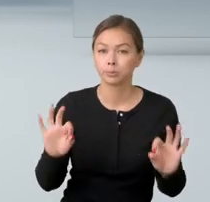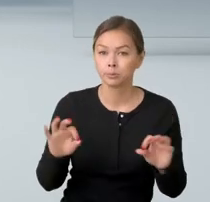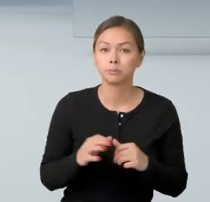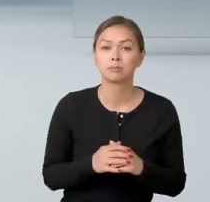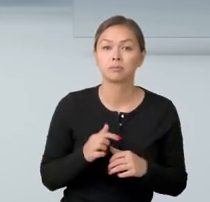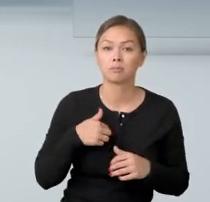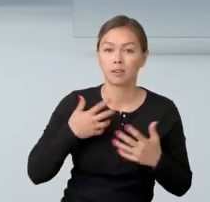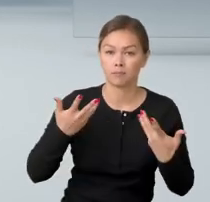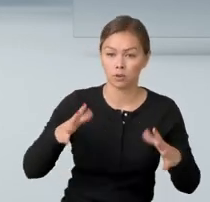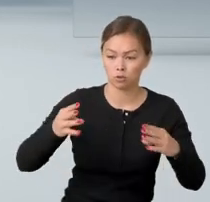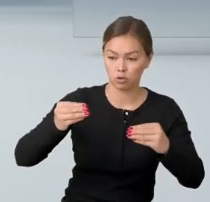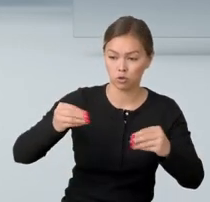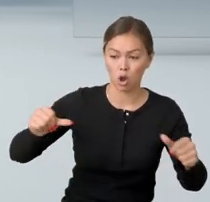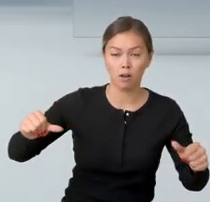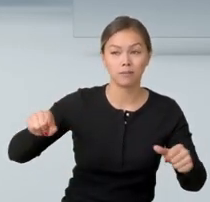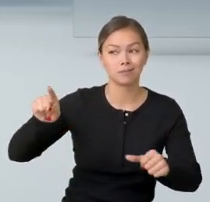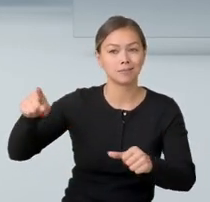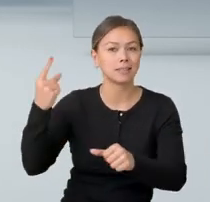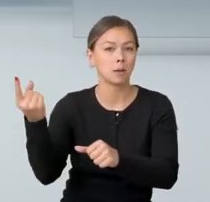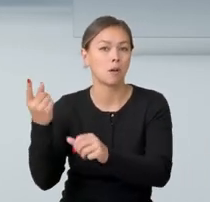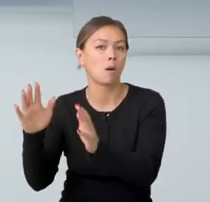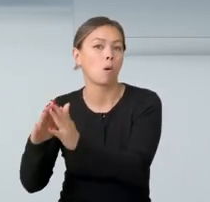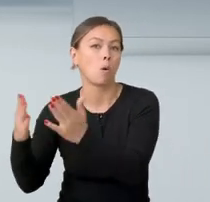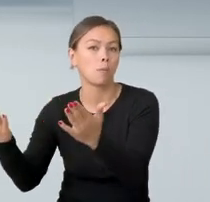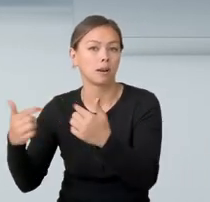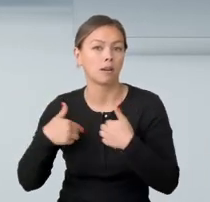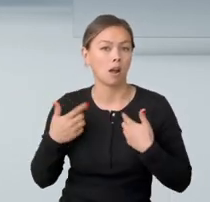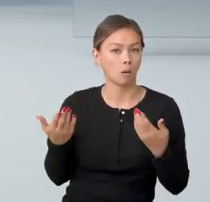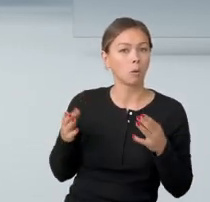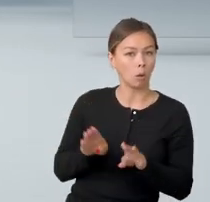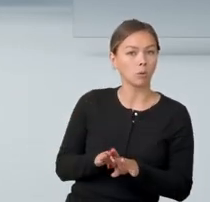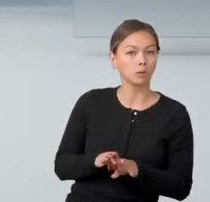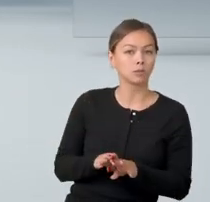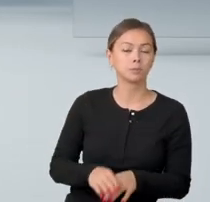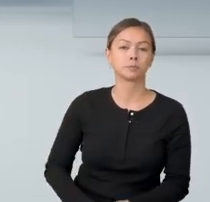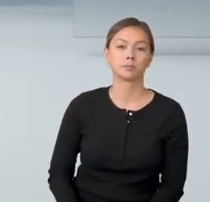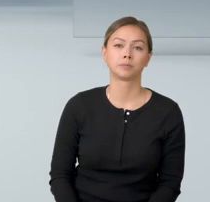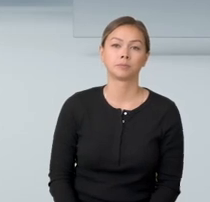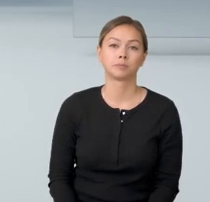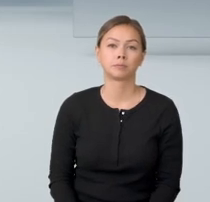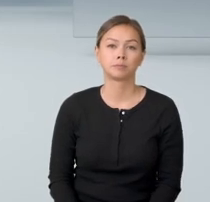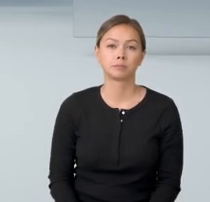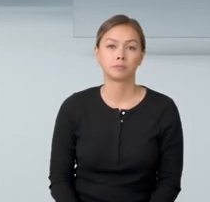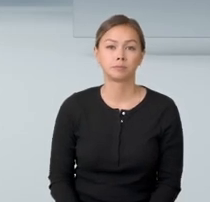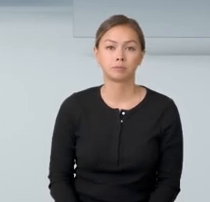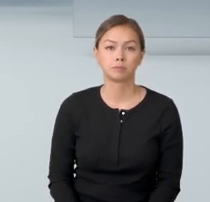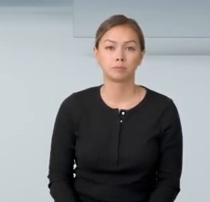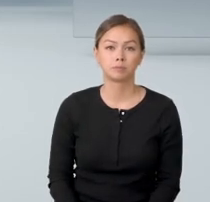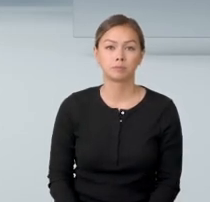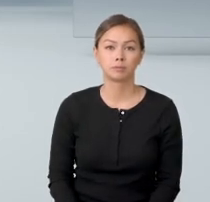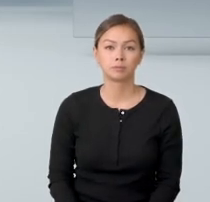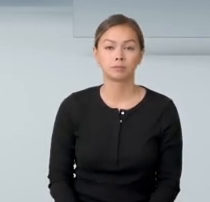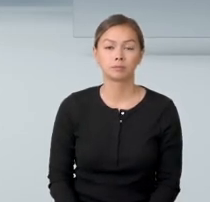and it's perfect now I have solved the request that I someone have opened it